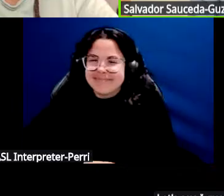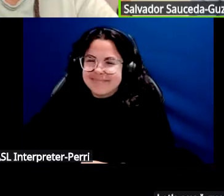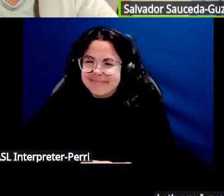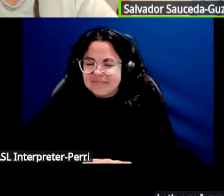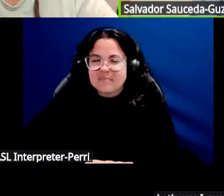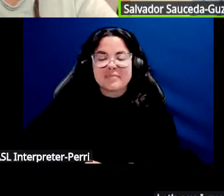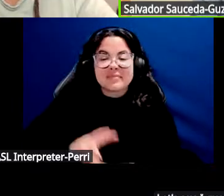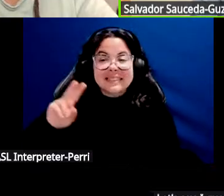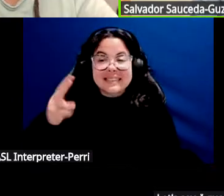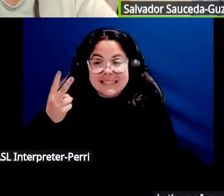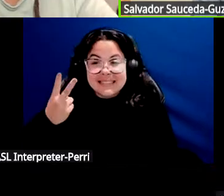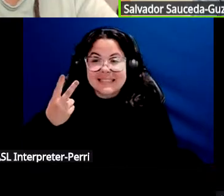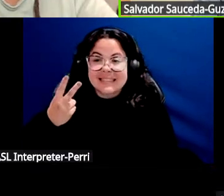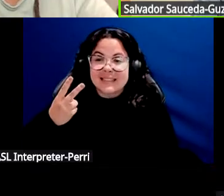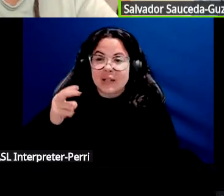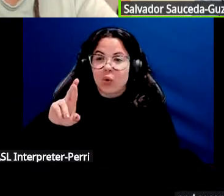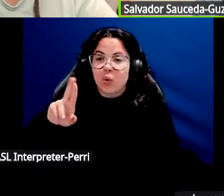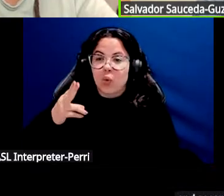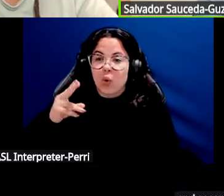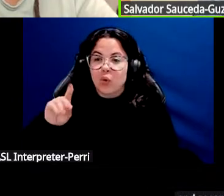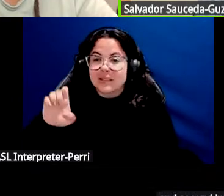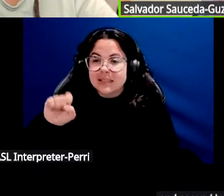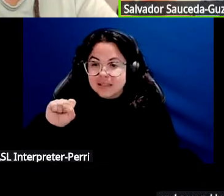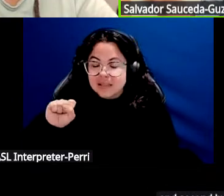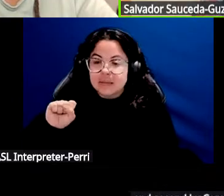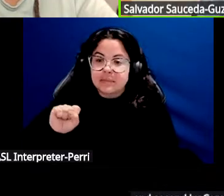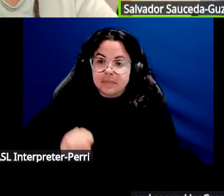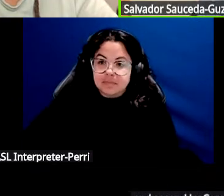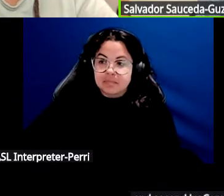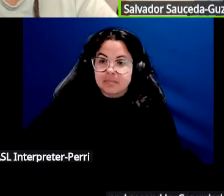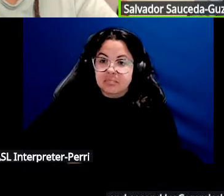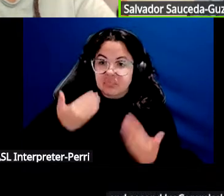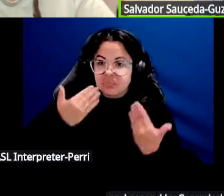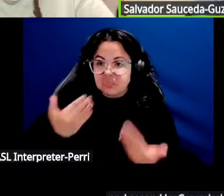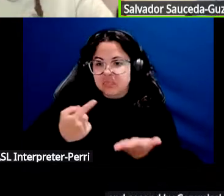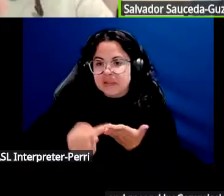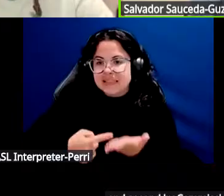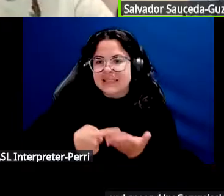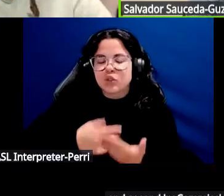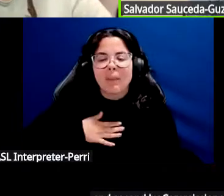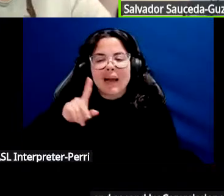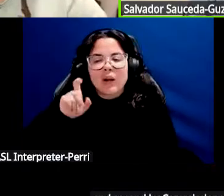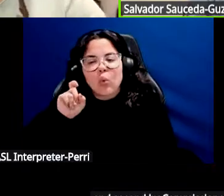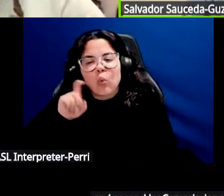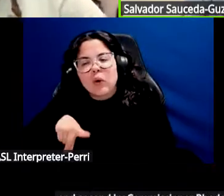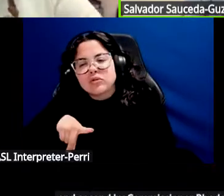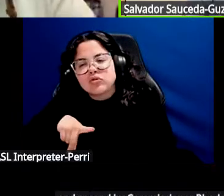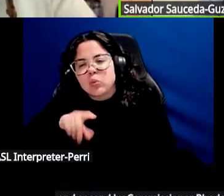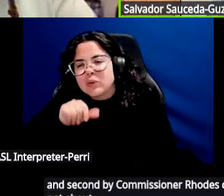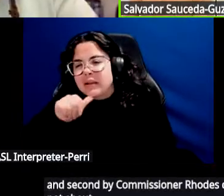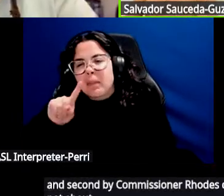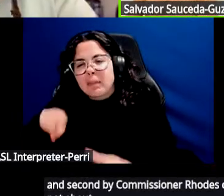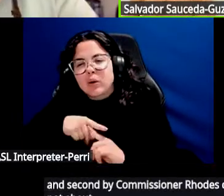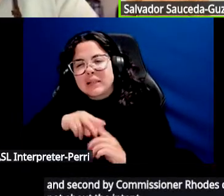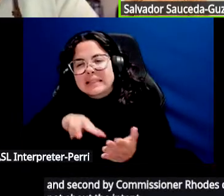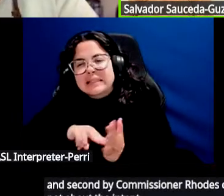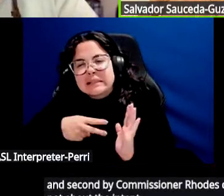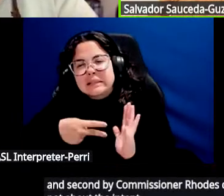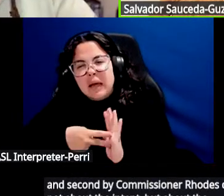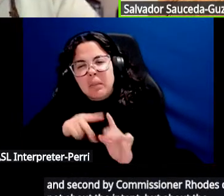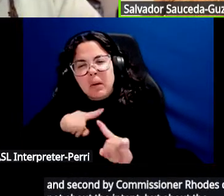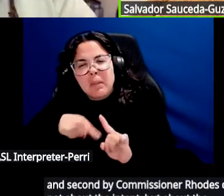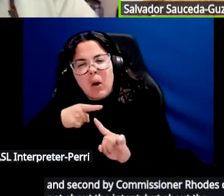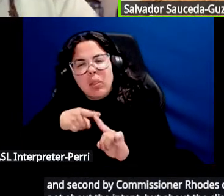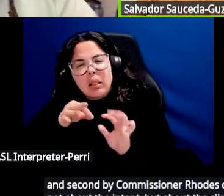And second by Commissioner Rhodes, discussion. Go ahead, Commissioner. So my question mark was not about the intent, but about the slight language.